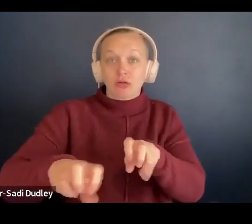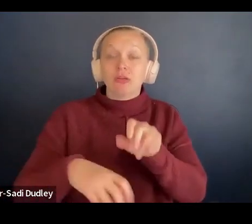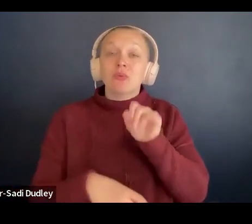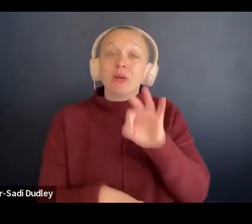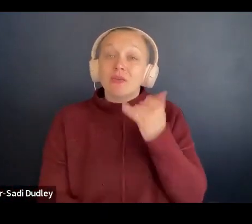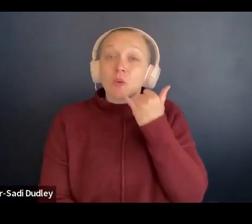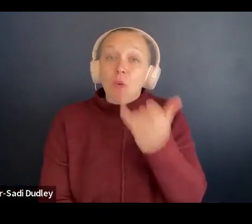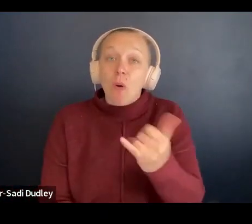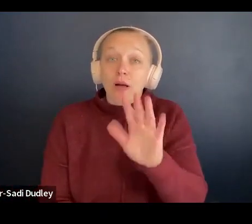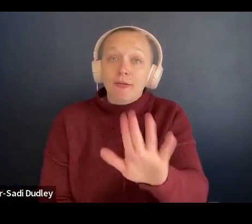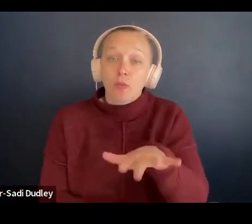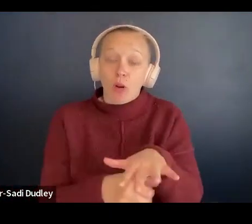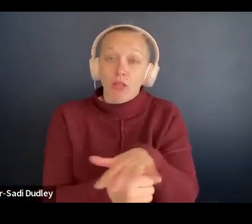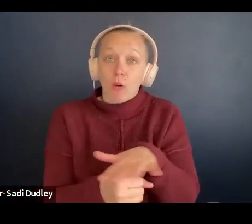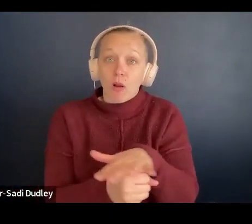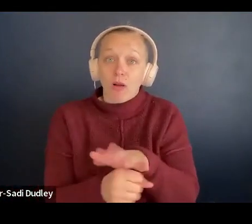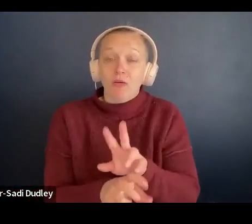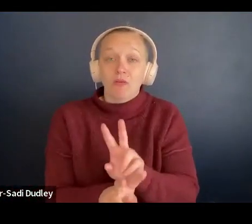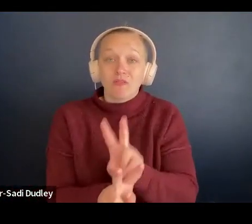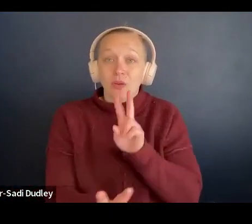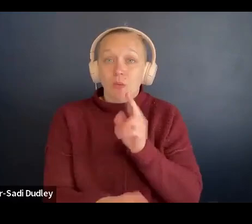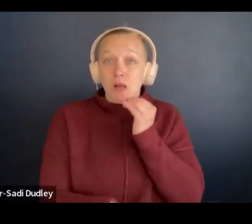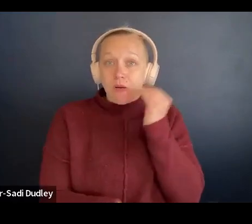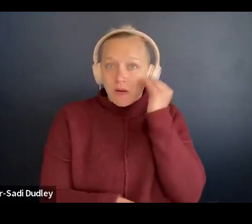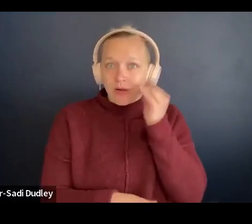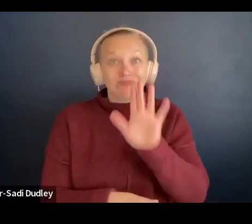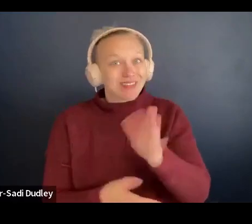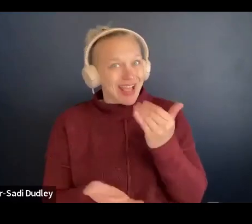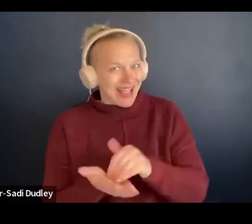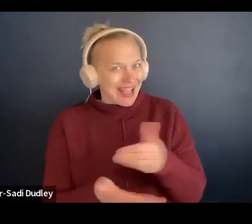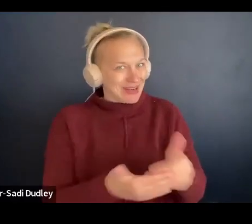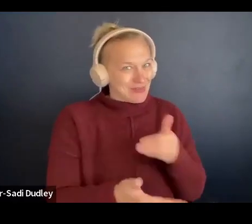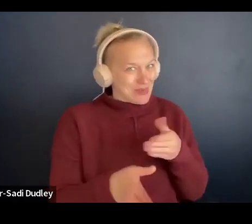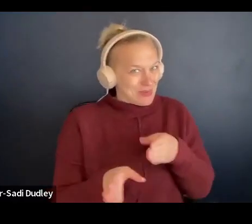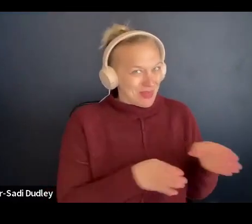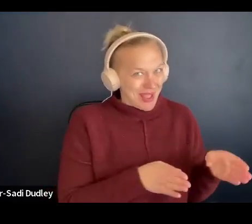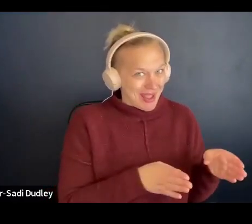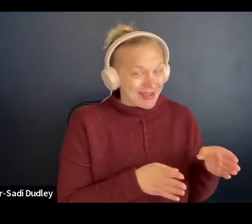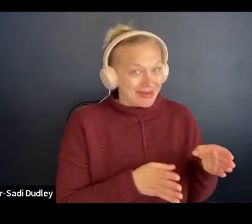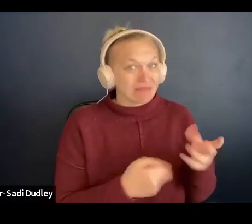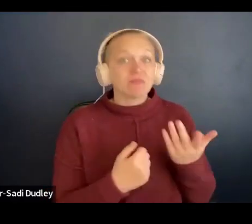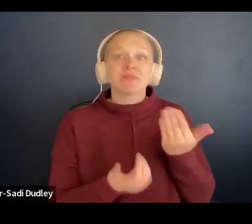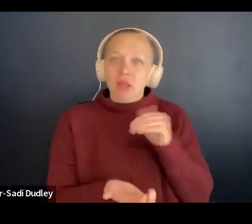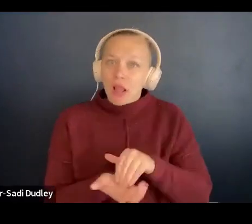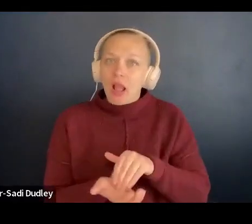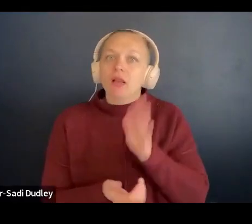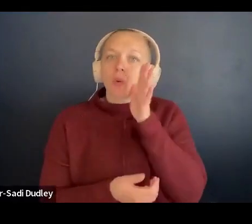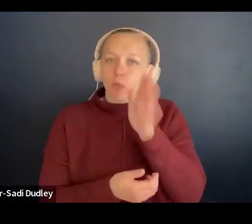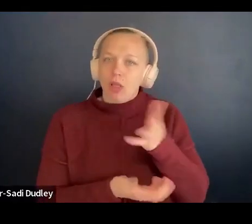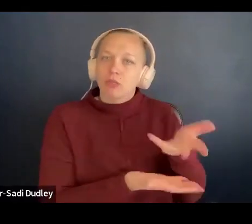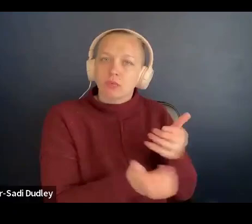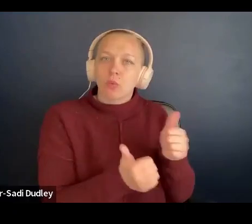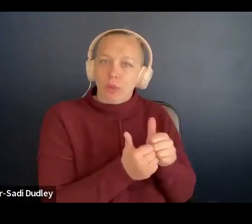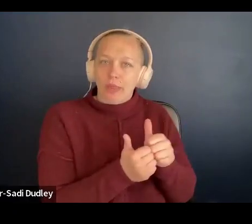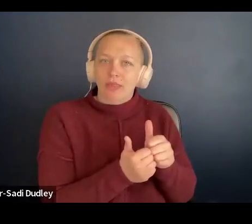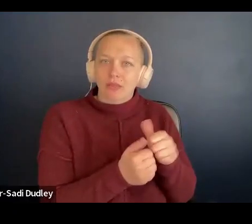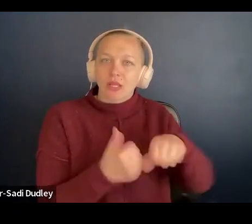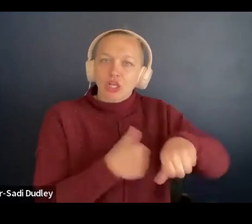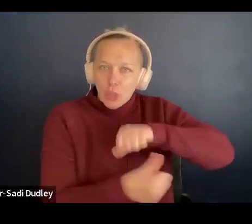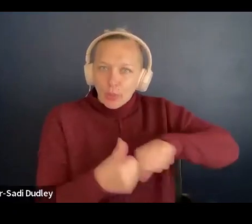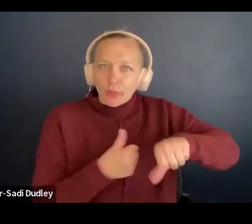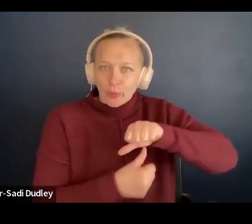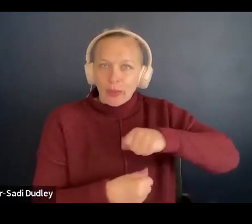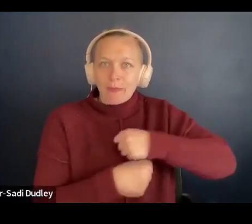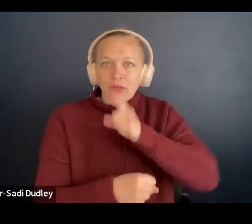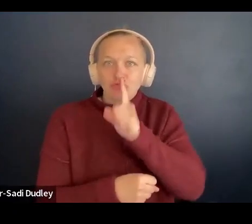funeral home that you pre-plan with, which is not the city that maybe the person died in, they would also work with that local funeral home just to get